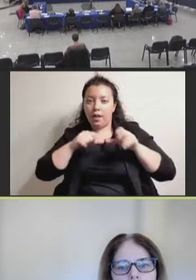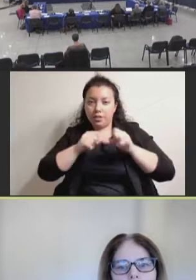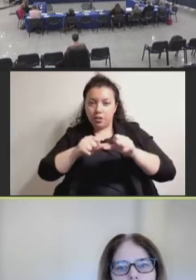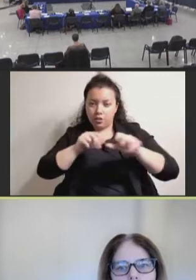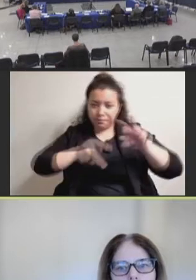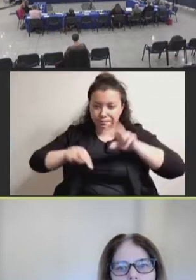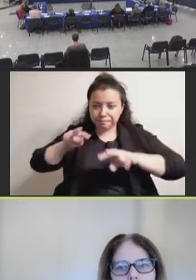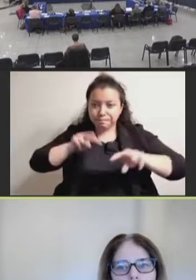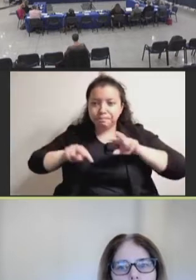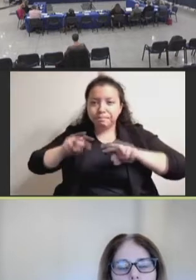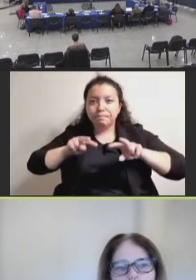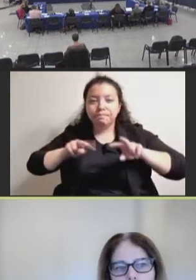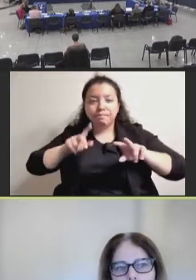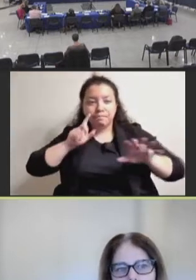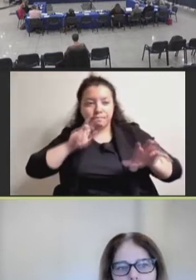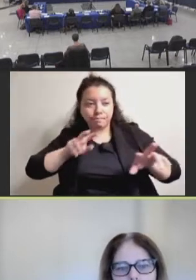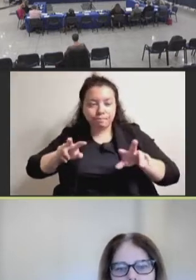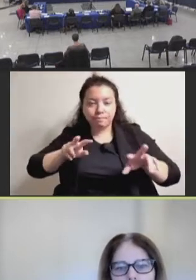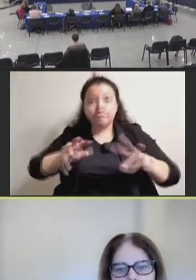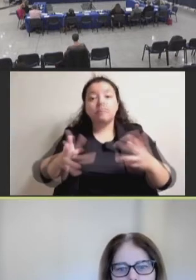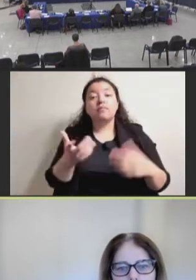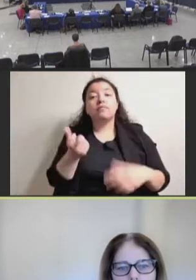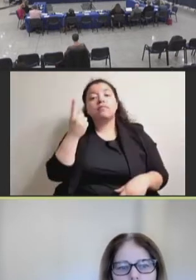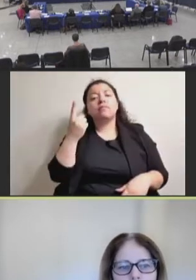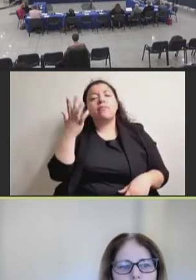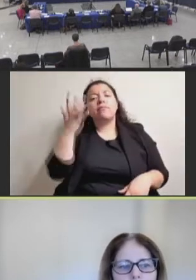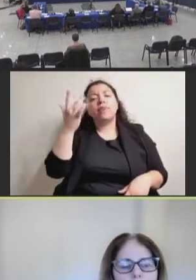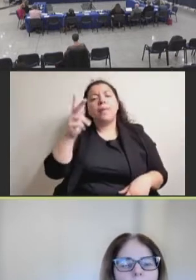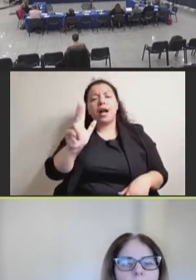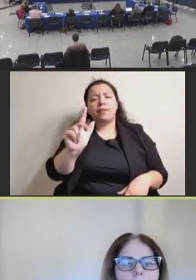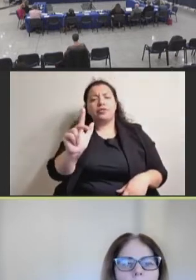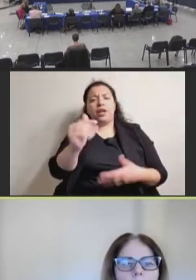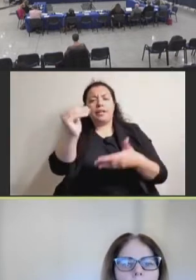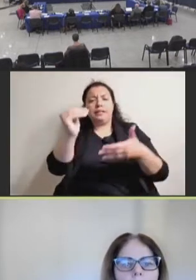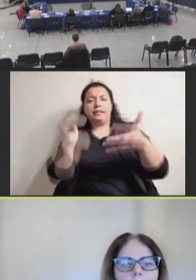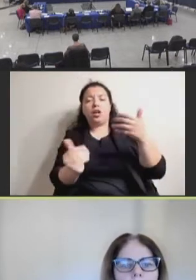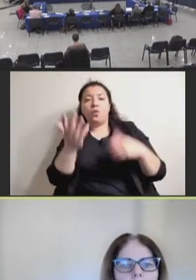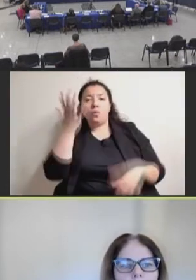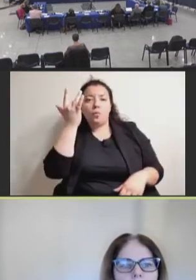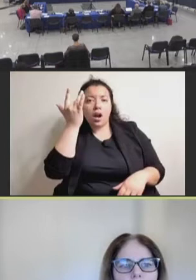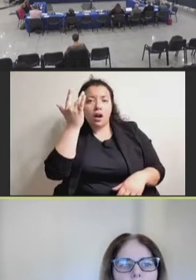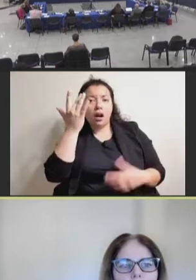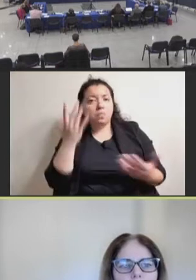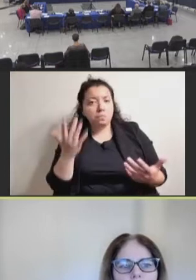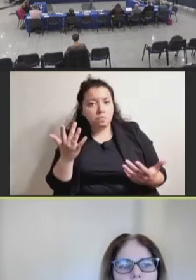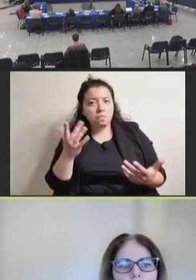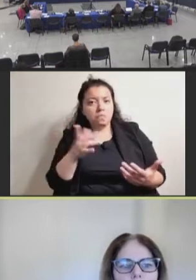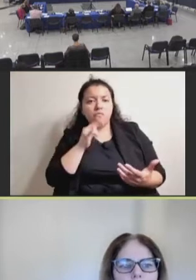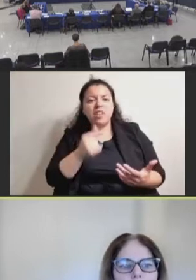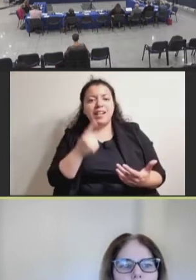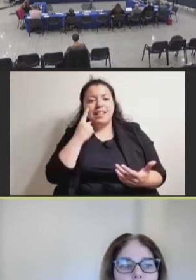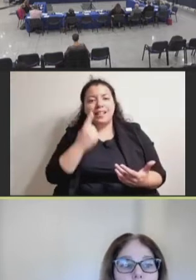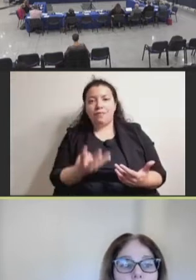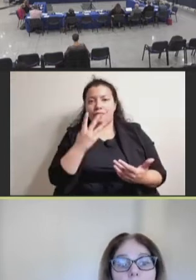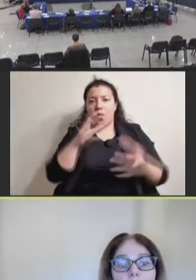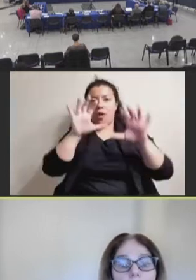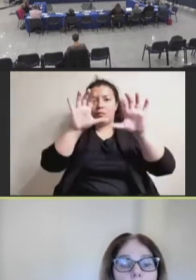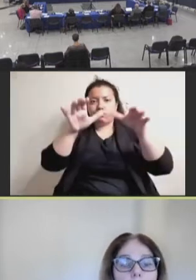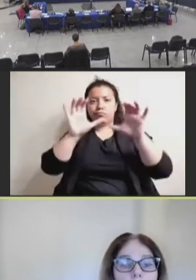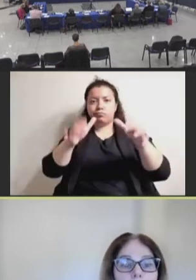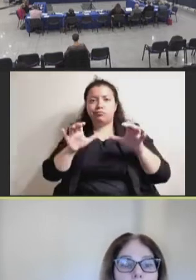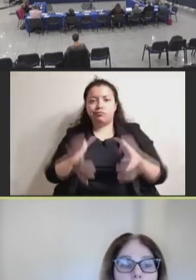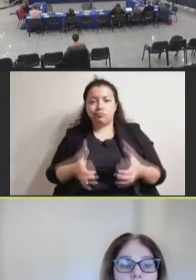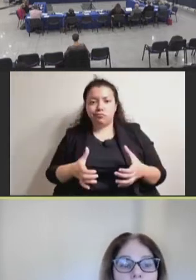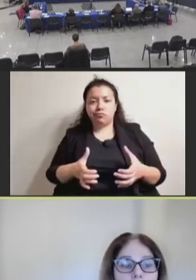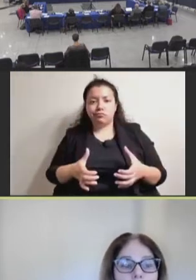terms of how to think about why we included these particular outcomes, you can really think of them in 4 groups. One is inclusion in